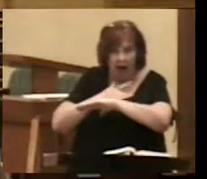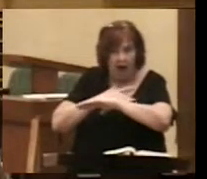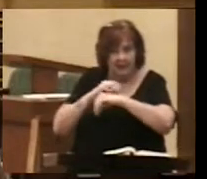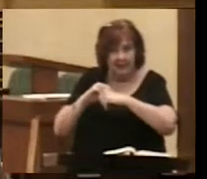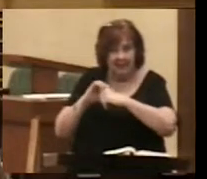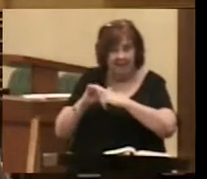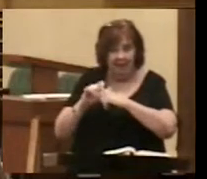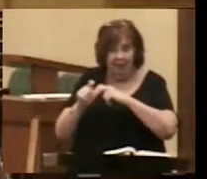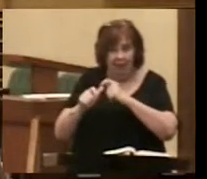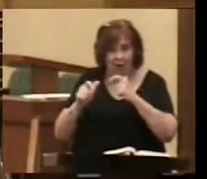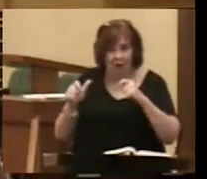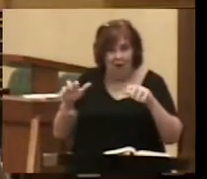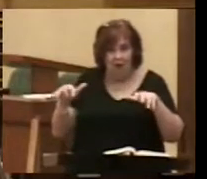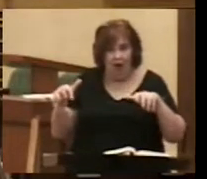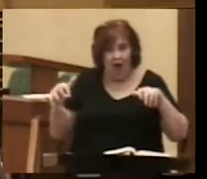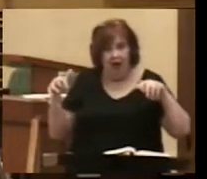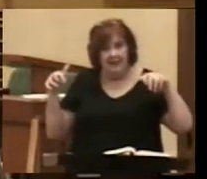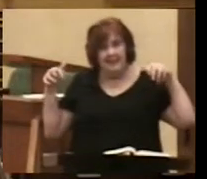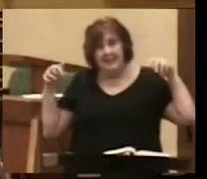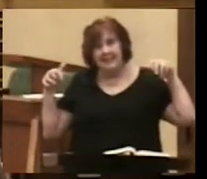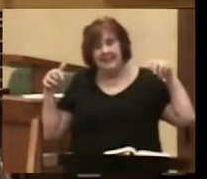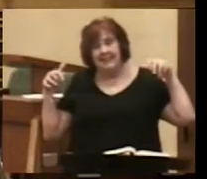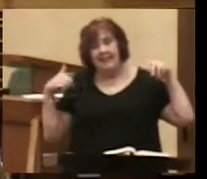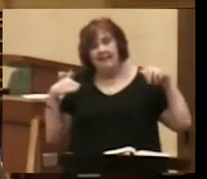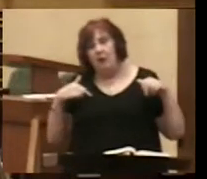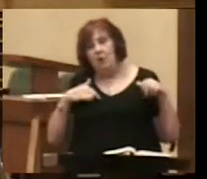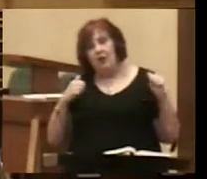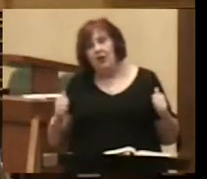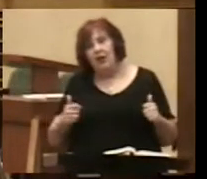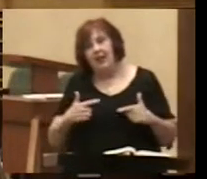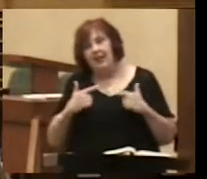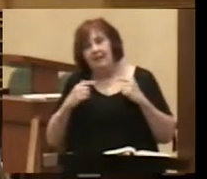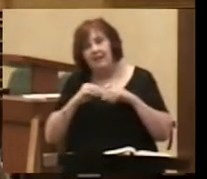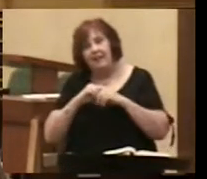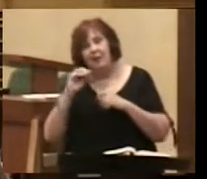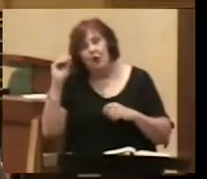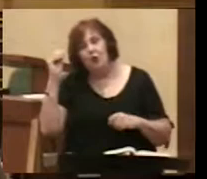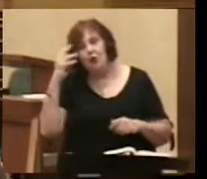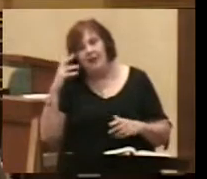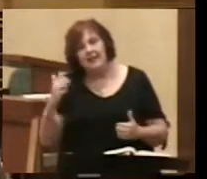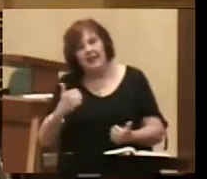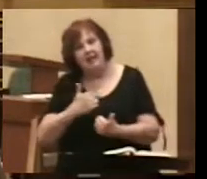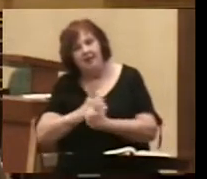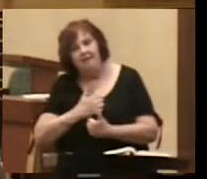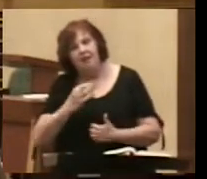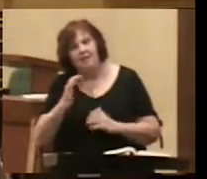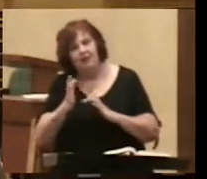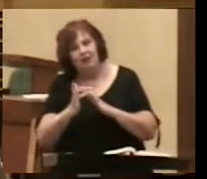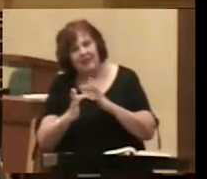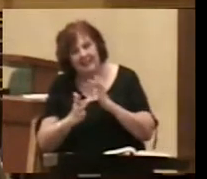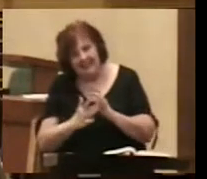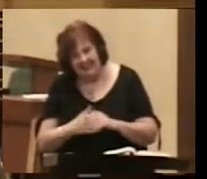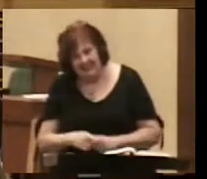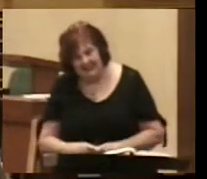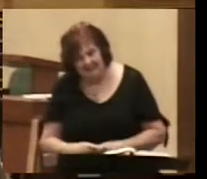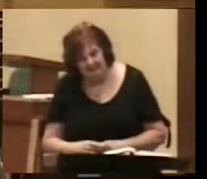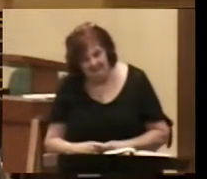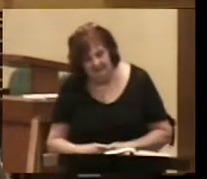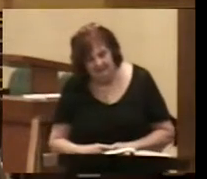that large audience, that we all might live in the grace and love of Jesus.